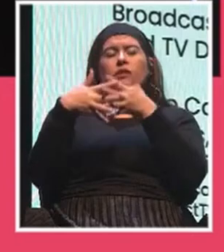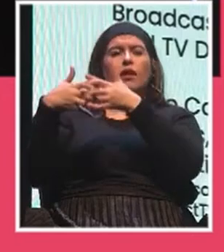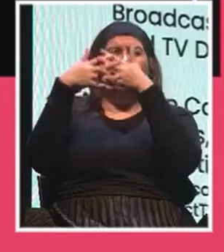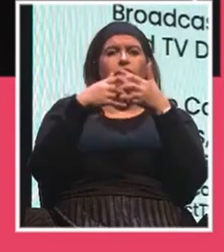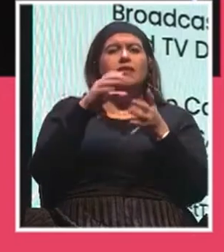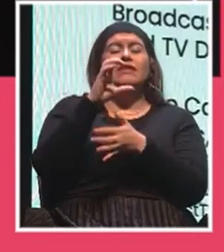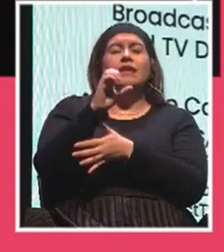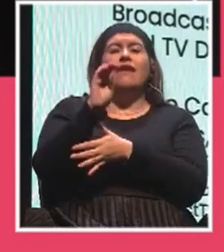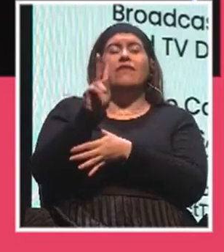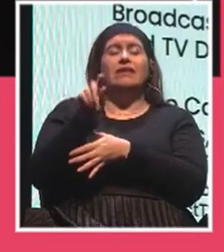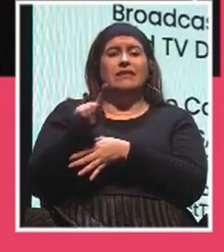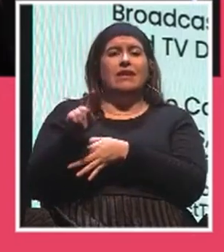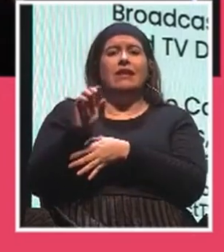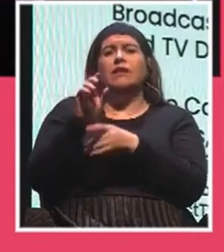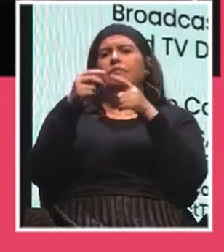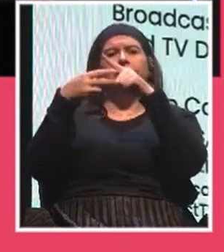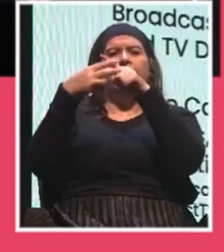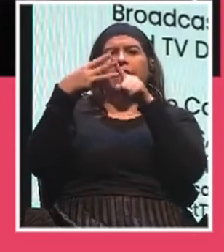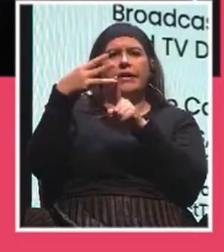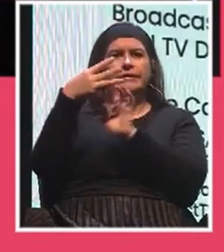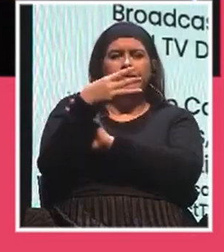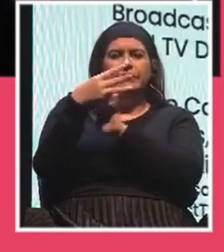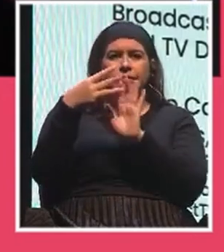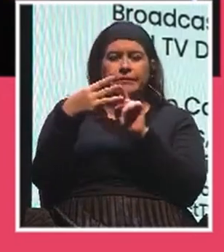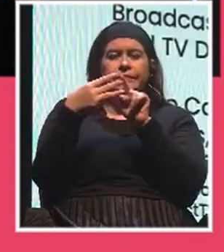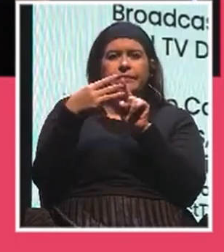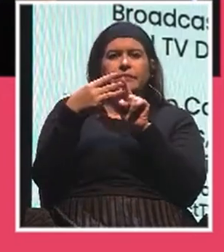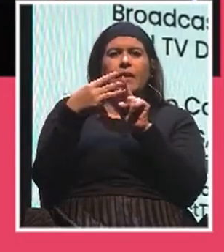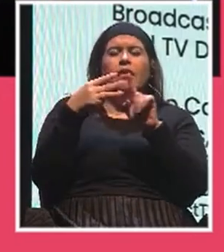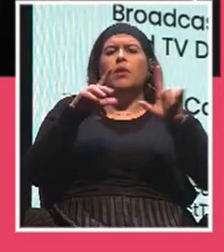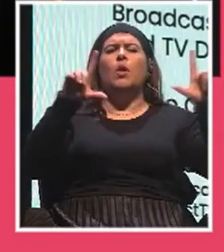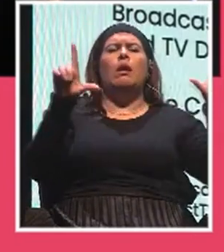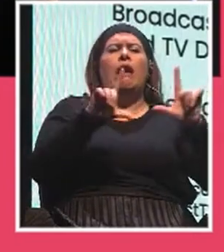NBC, ABC. And then they also had public TV, which was much smaller.